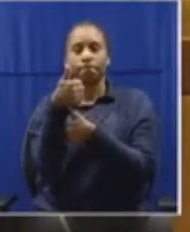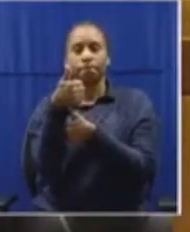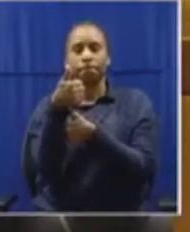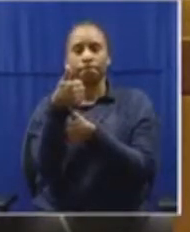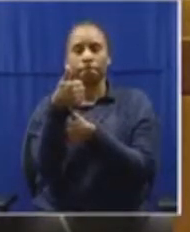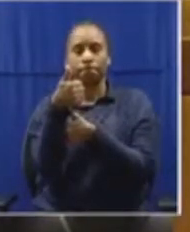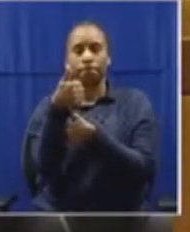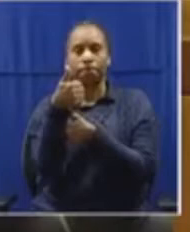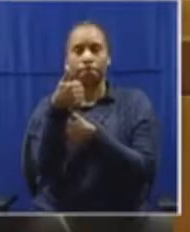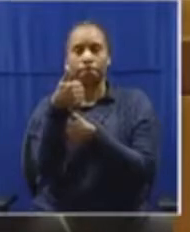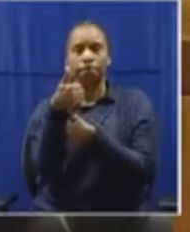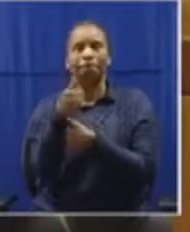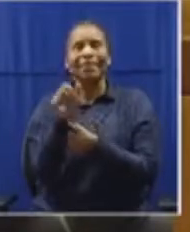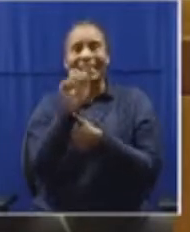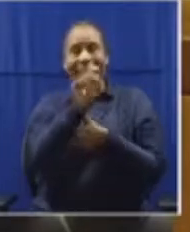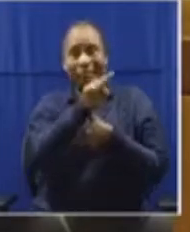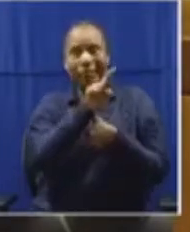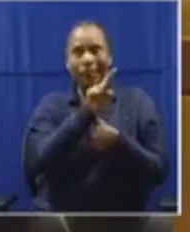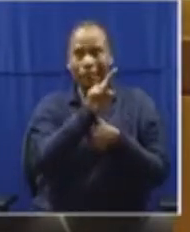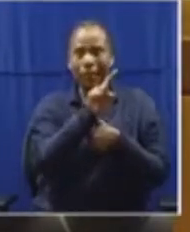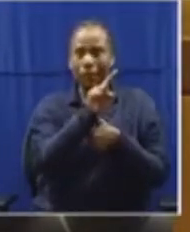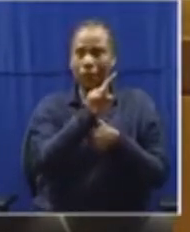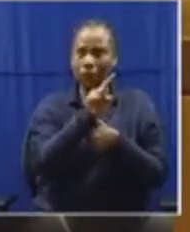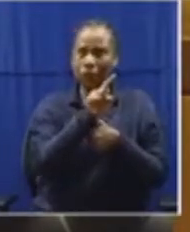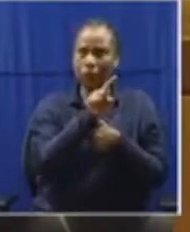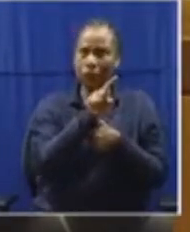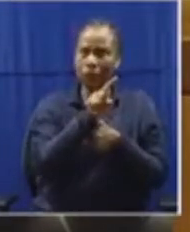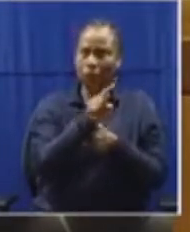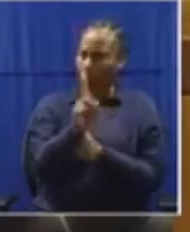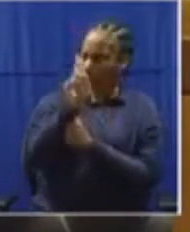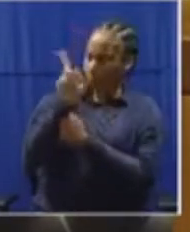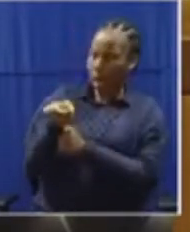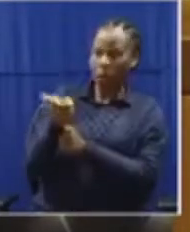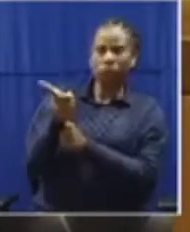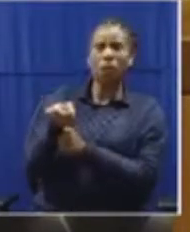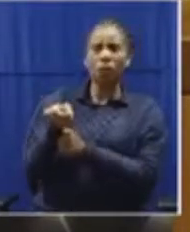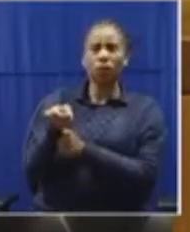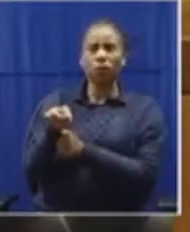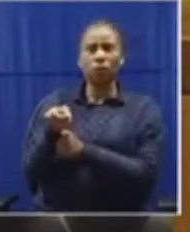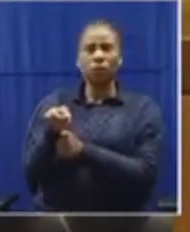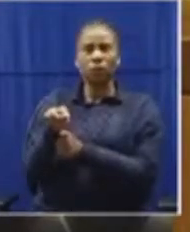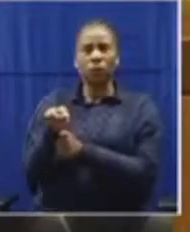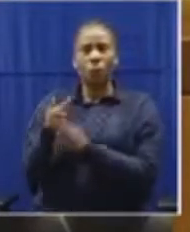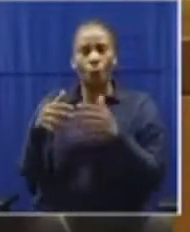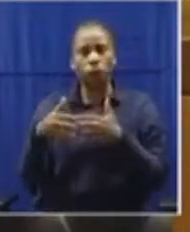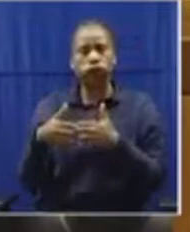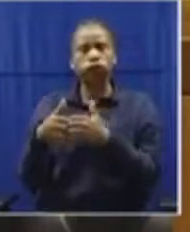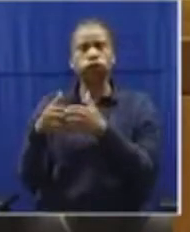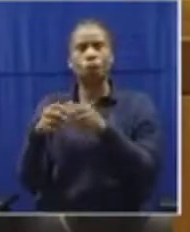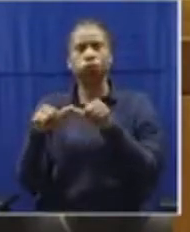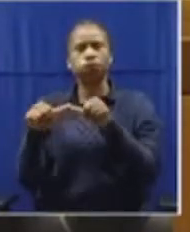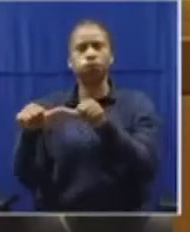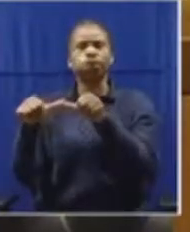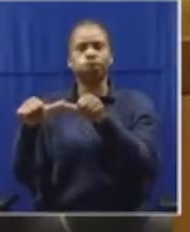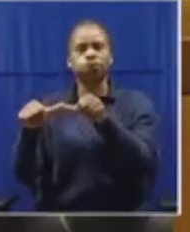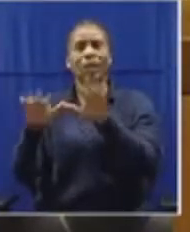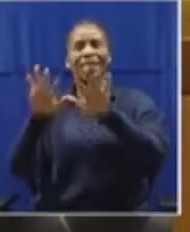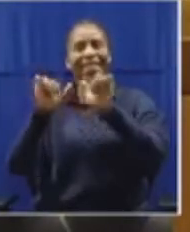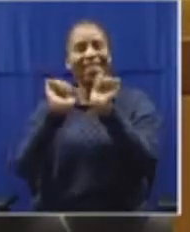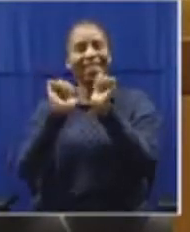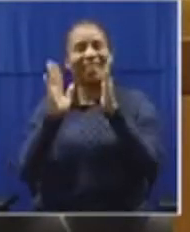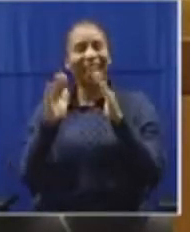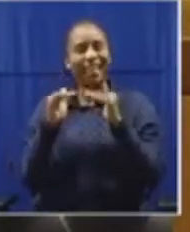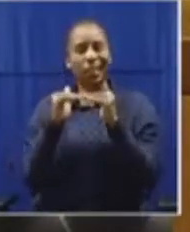the executioner of, for instance, the justice or prosecution. We